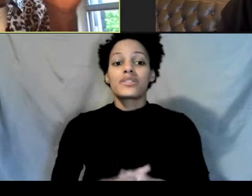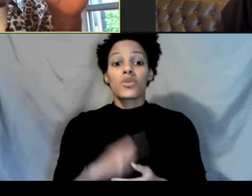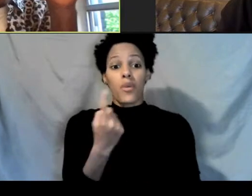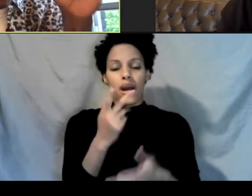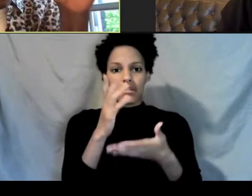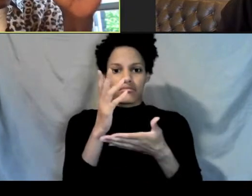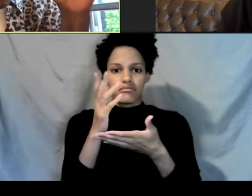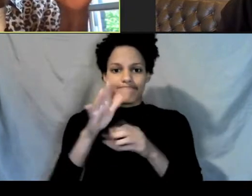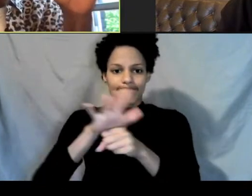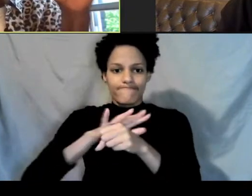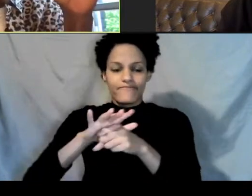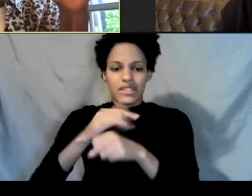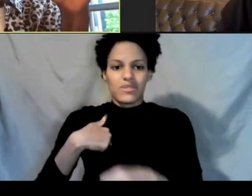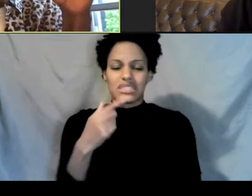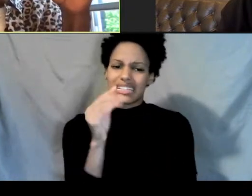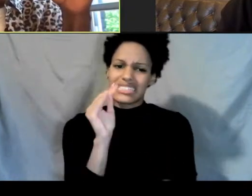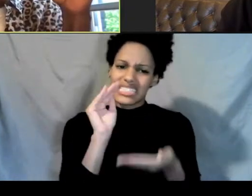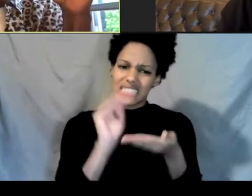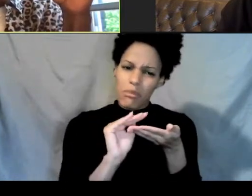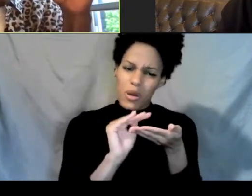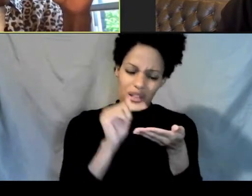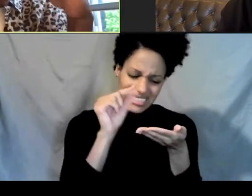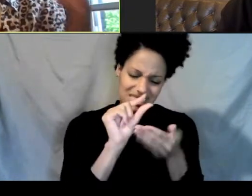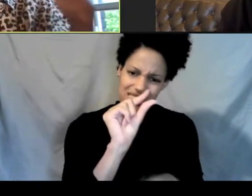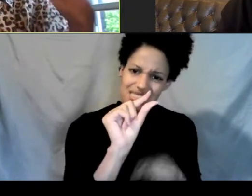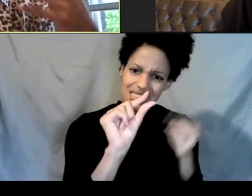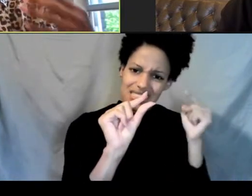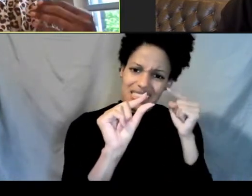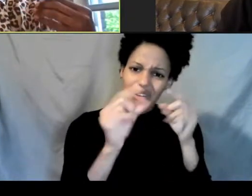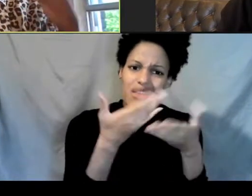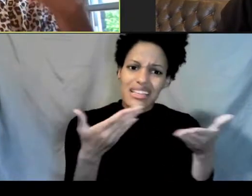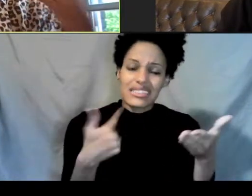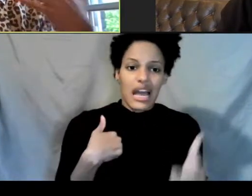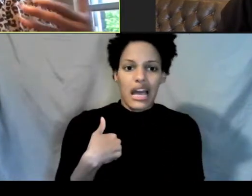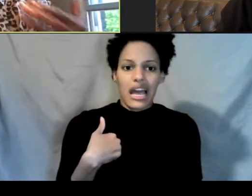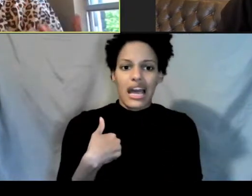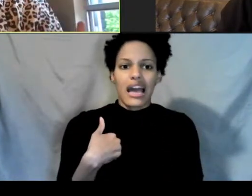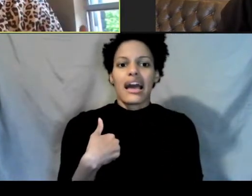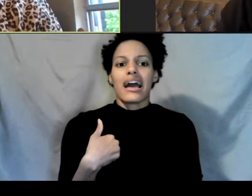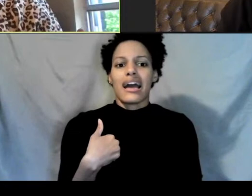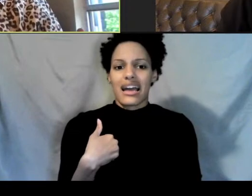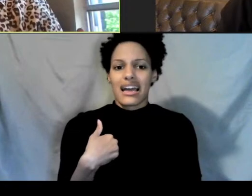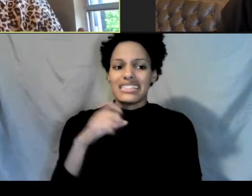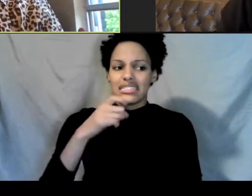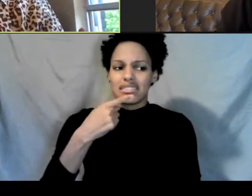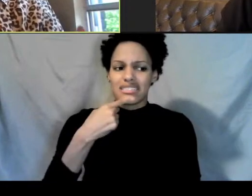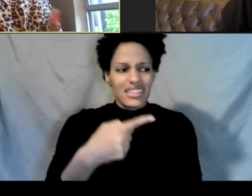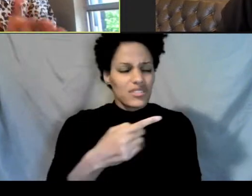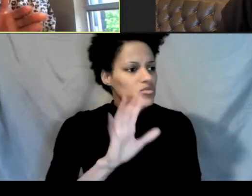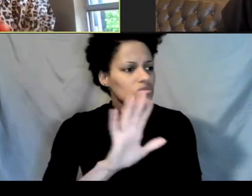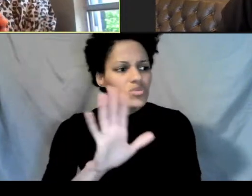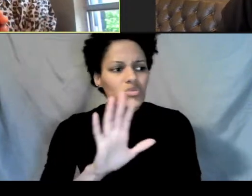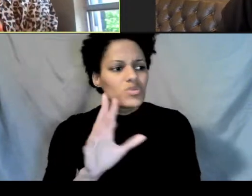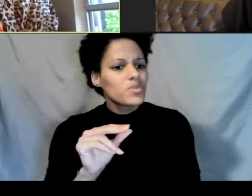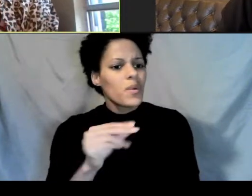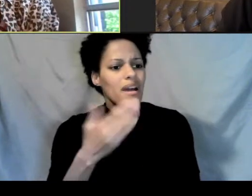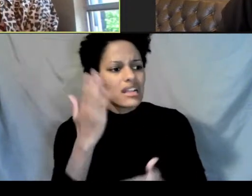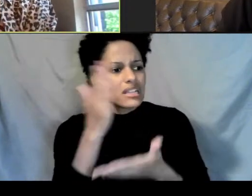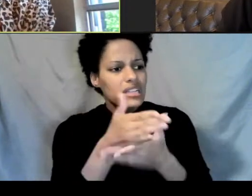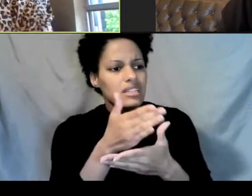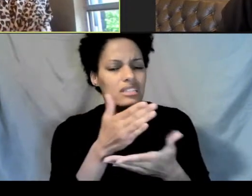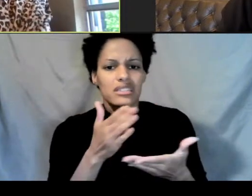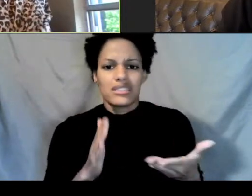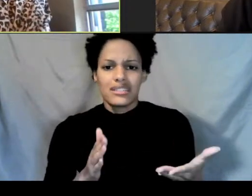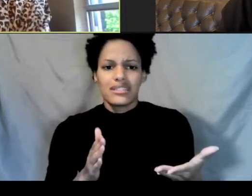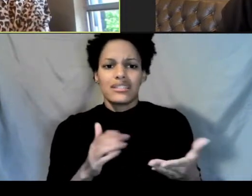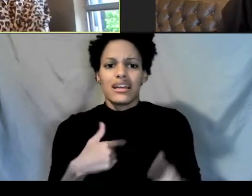littlest things that were being done. I had to say something. There wasn't a sense, and I know Ephraim's